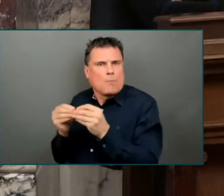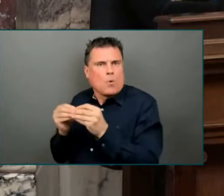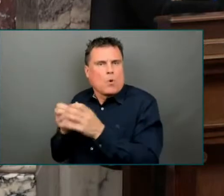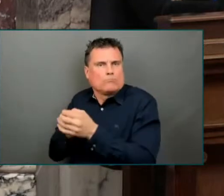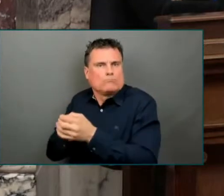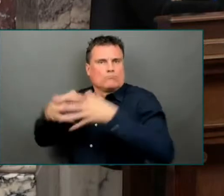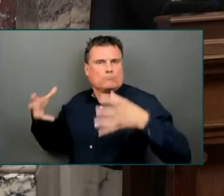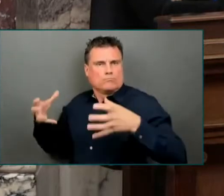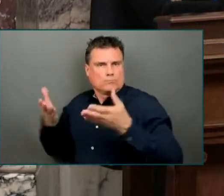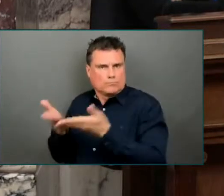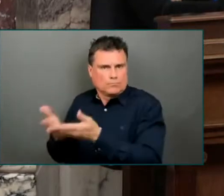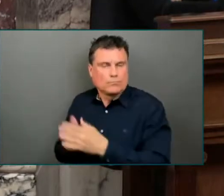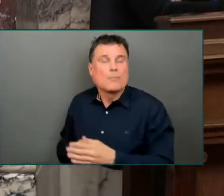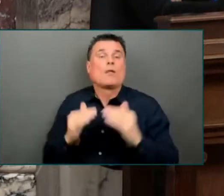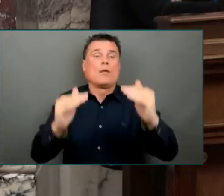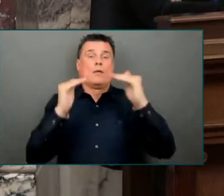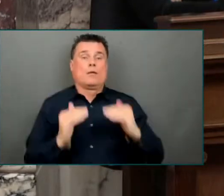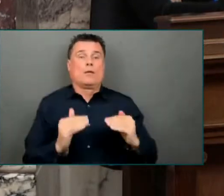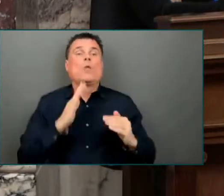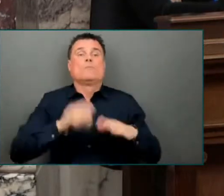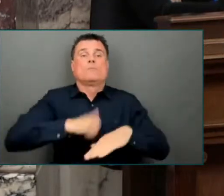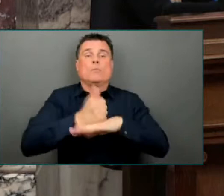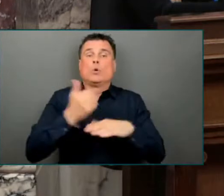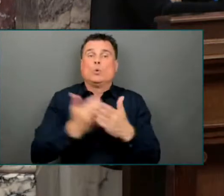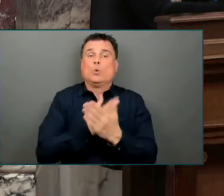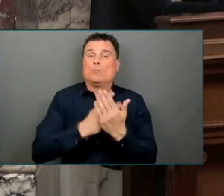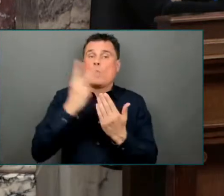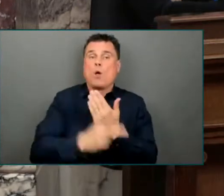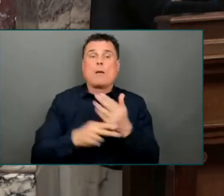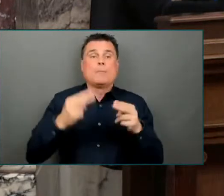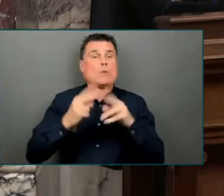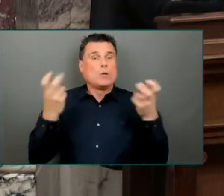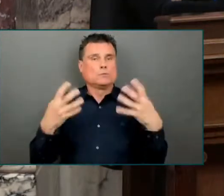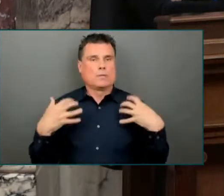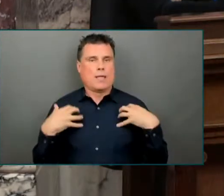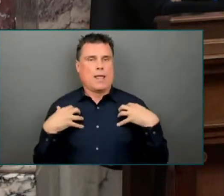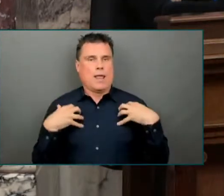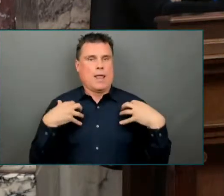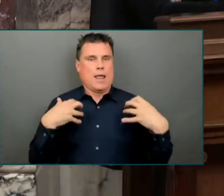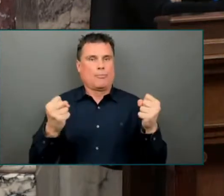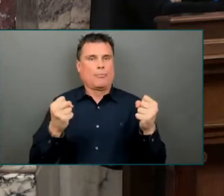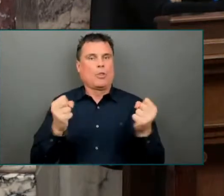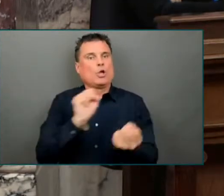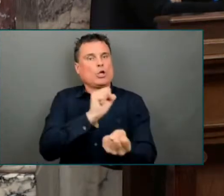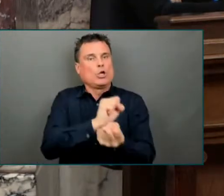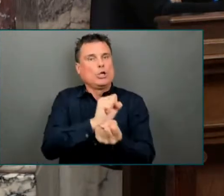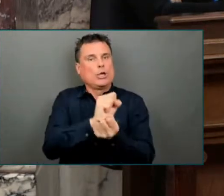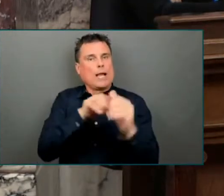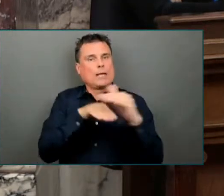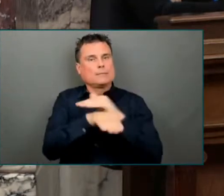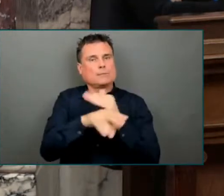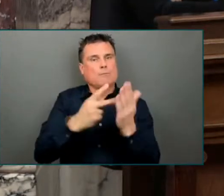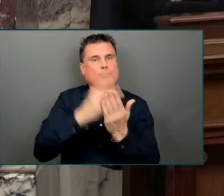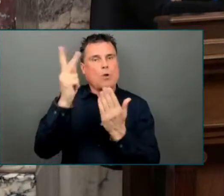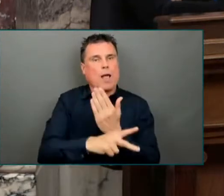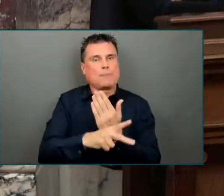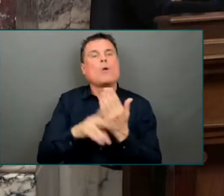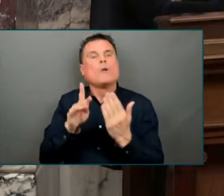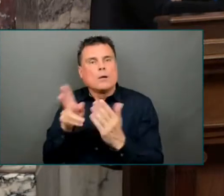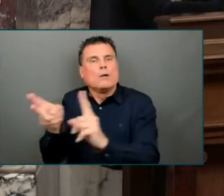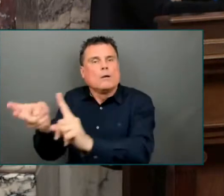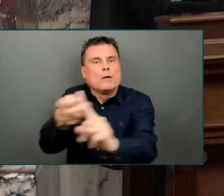Launched last fall, the program will recruit, train, and employ up to 3,000 people who lost their jobs in some of the hardest hit